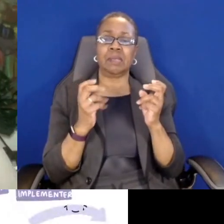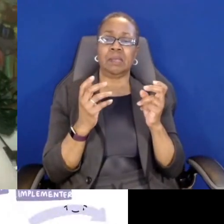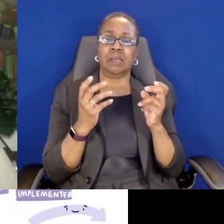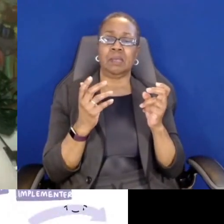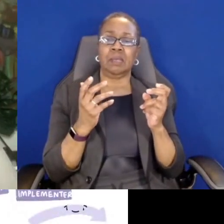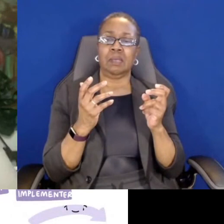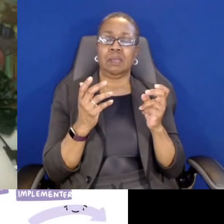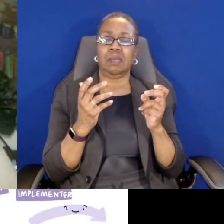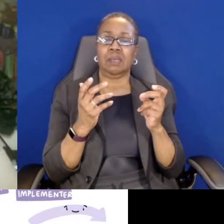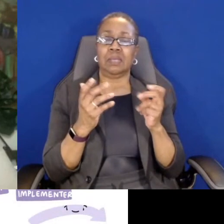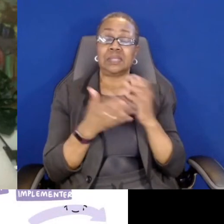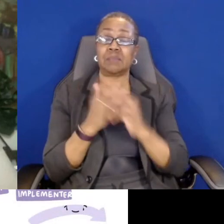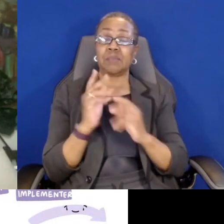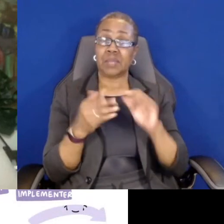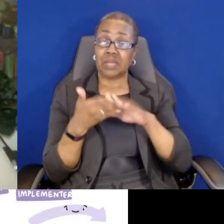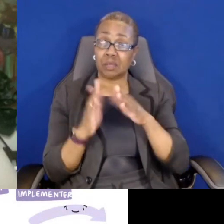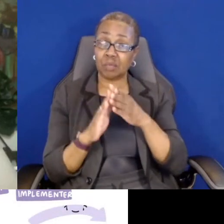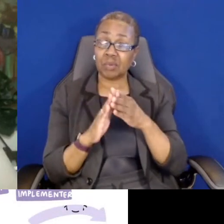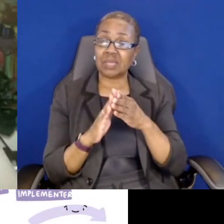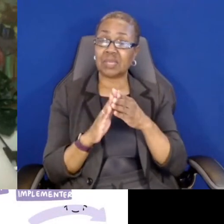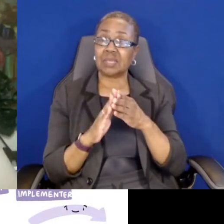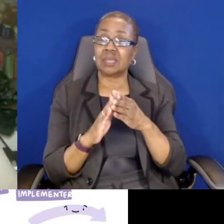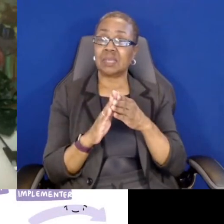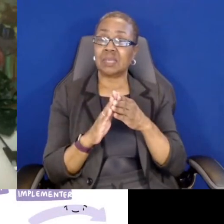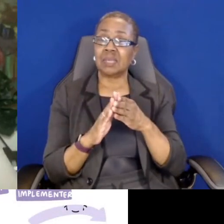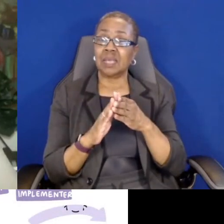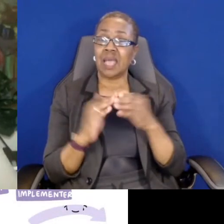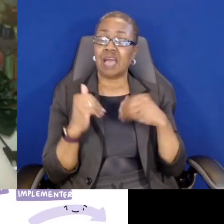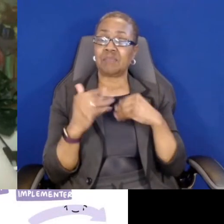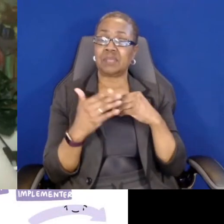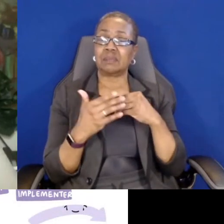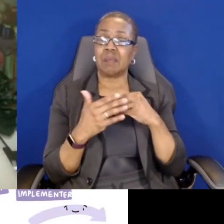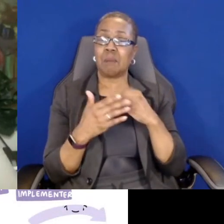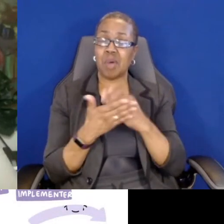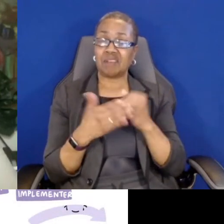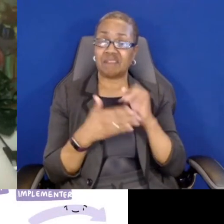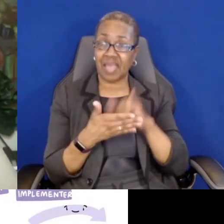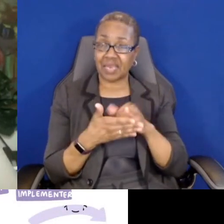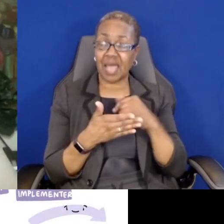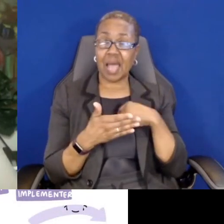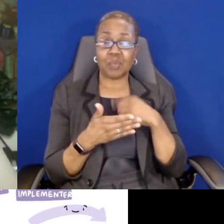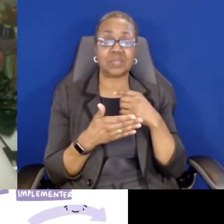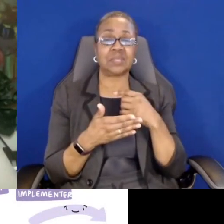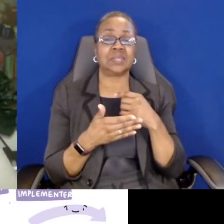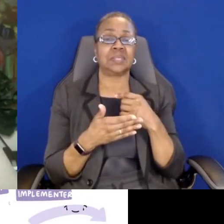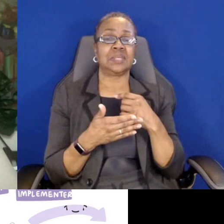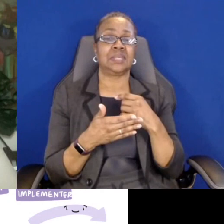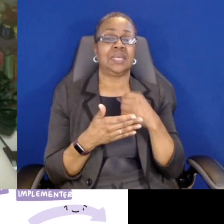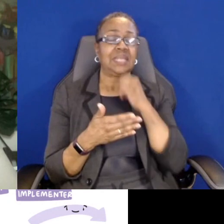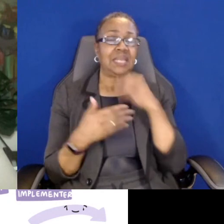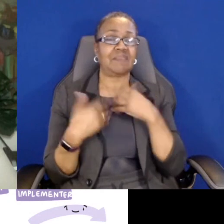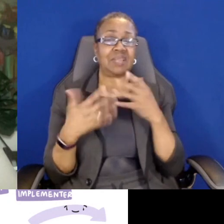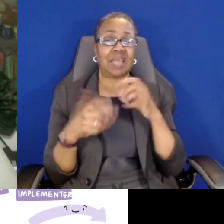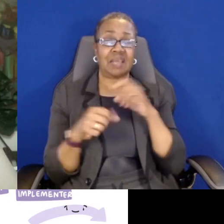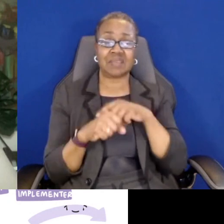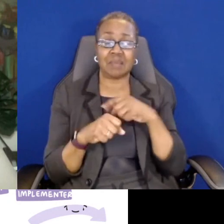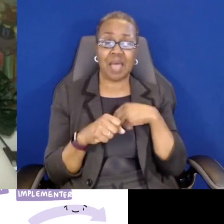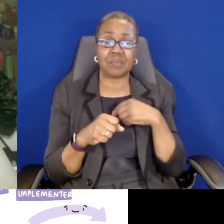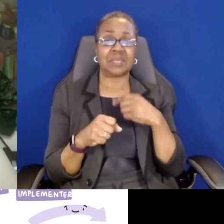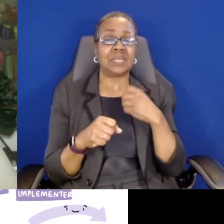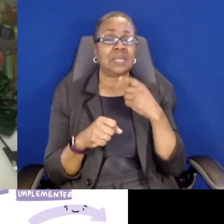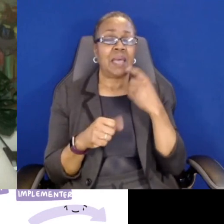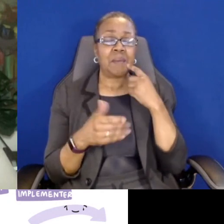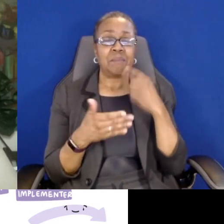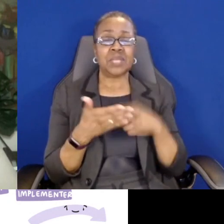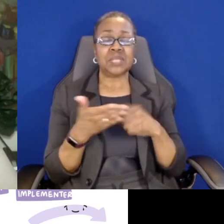at least some folks in the community in the Food Equity Council have been a part of too. But I would just, with not having a lot of time, I would just point to some of those models